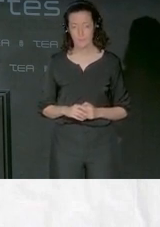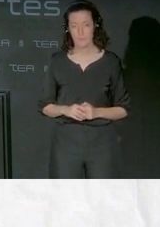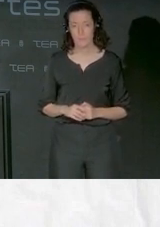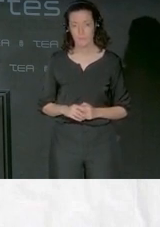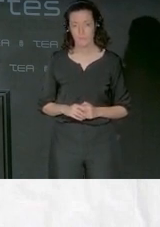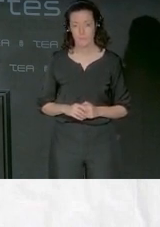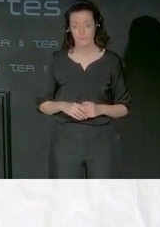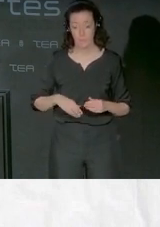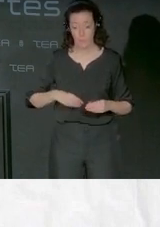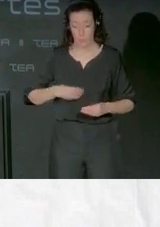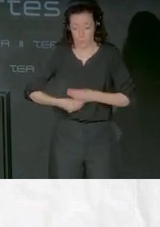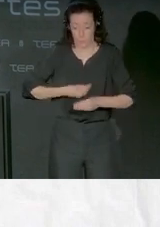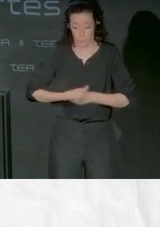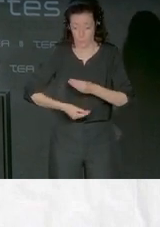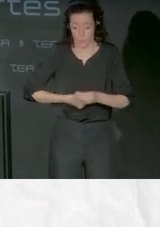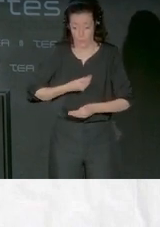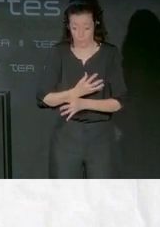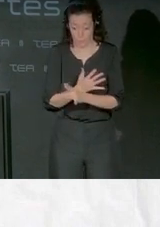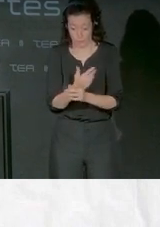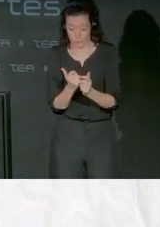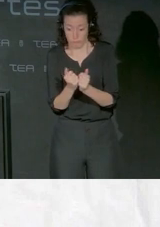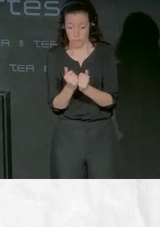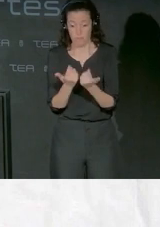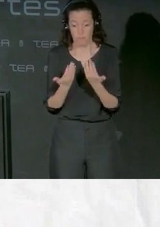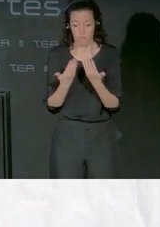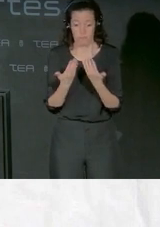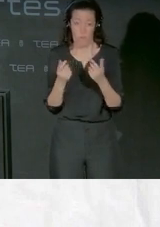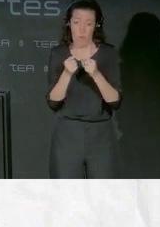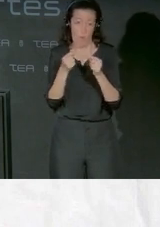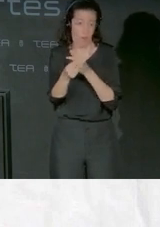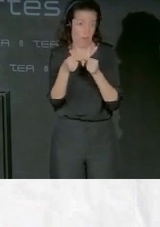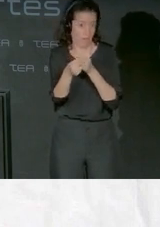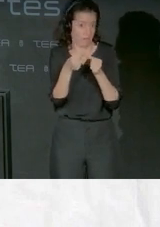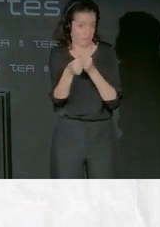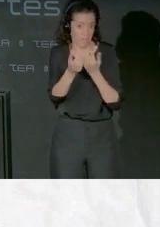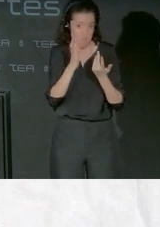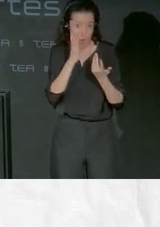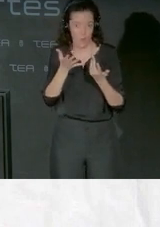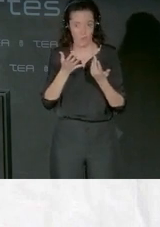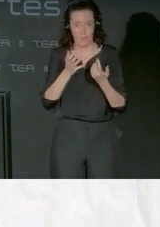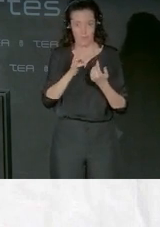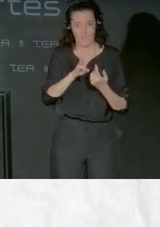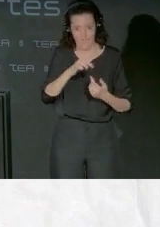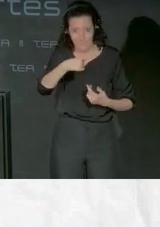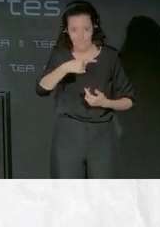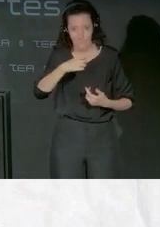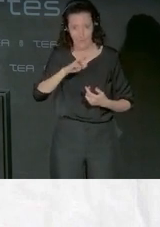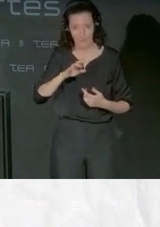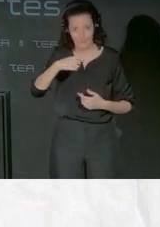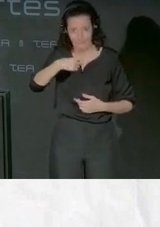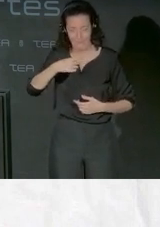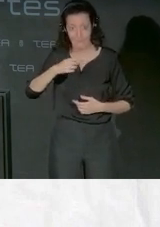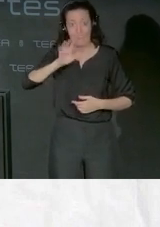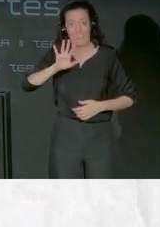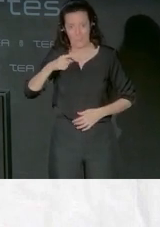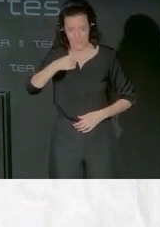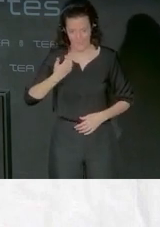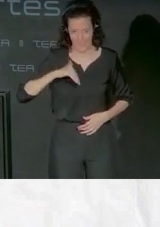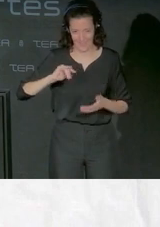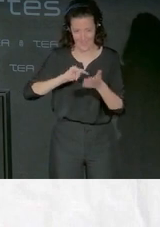then 4G, then 5G, and then in parallel, more and more mobile devices, the smartphones, the laptops that we